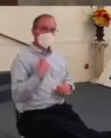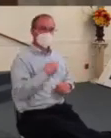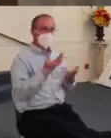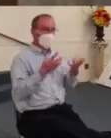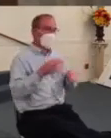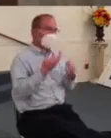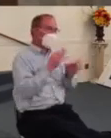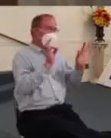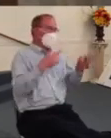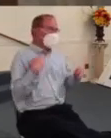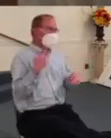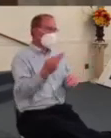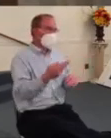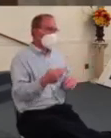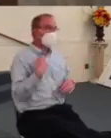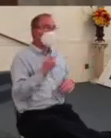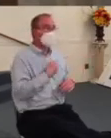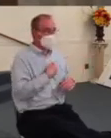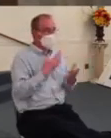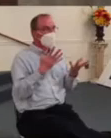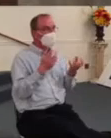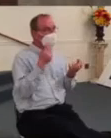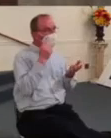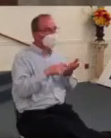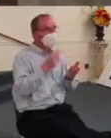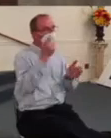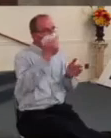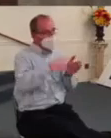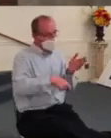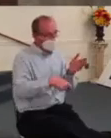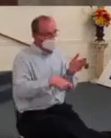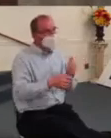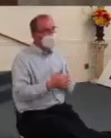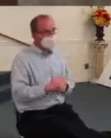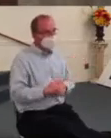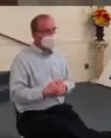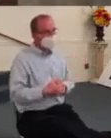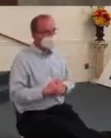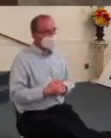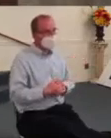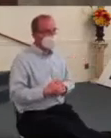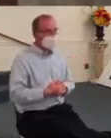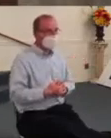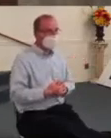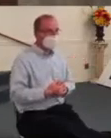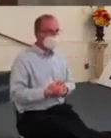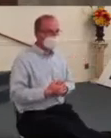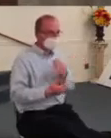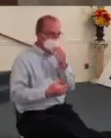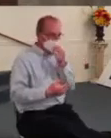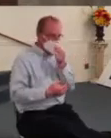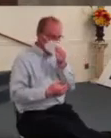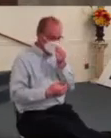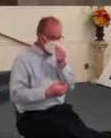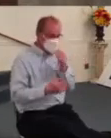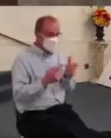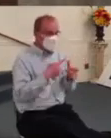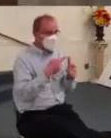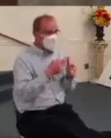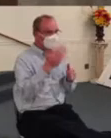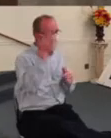us. And then, why do you think that she broke the vial